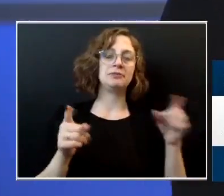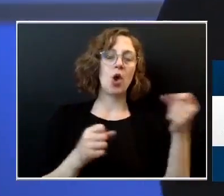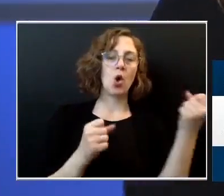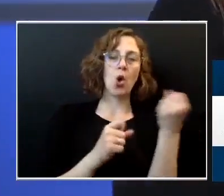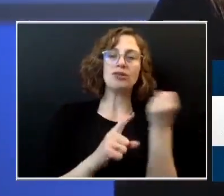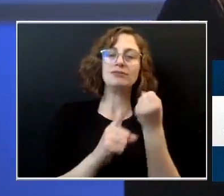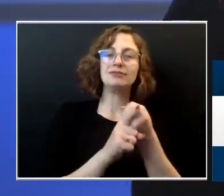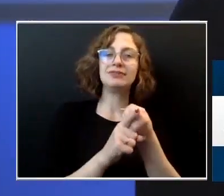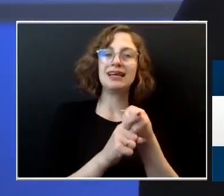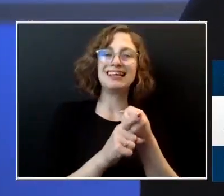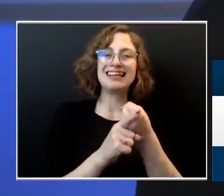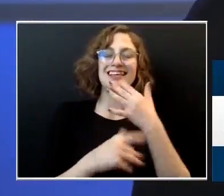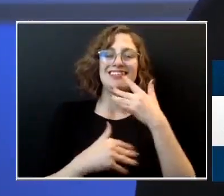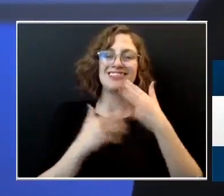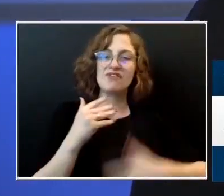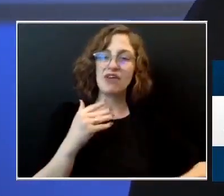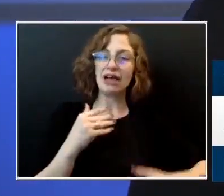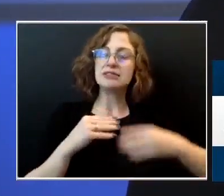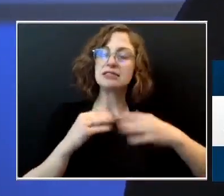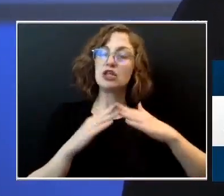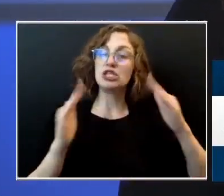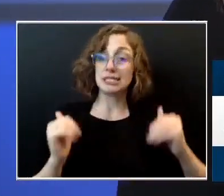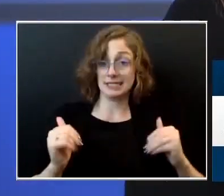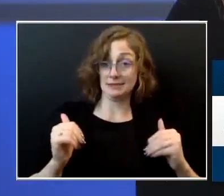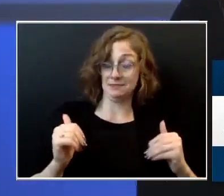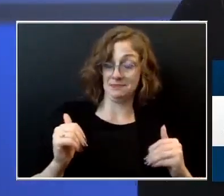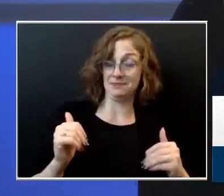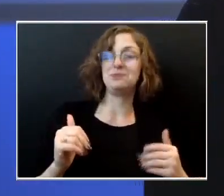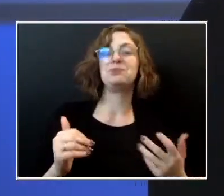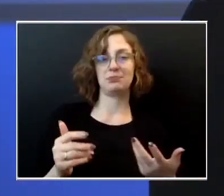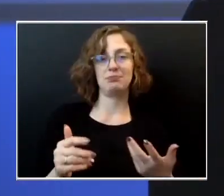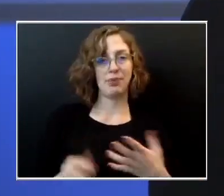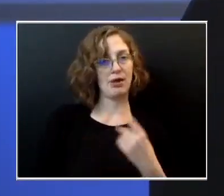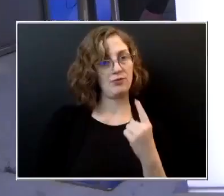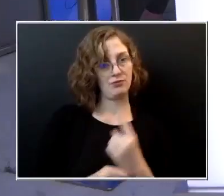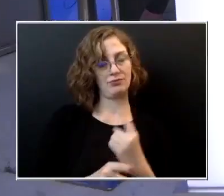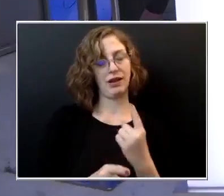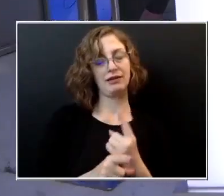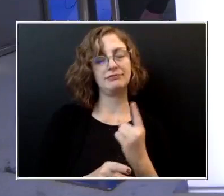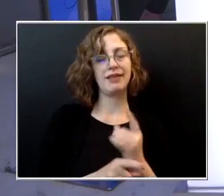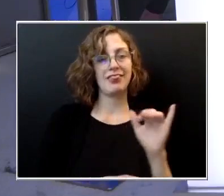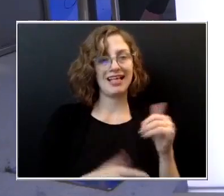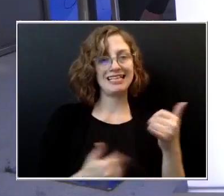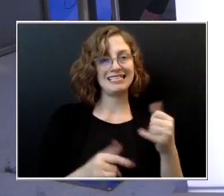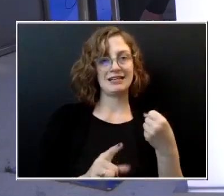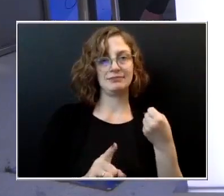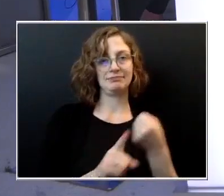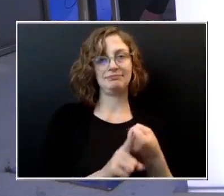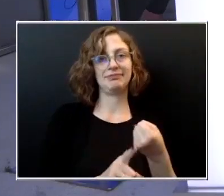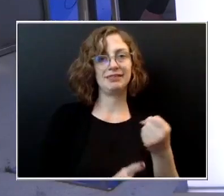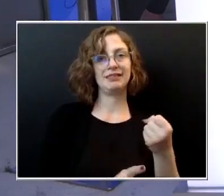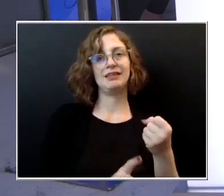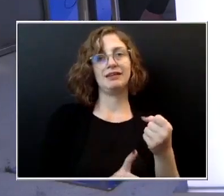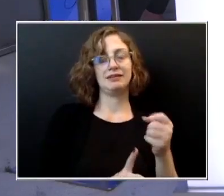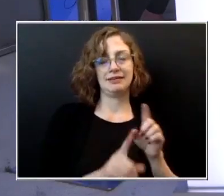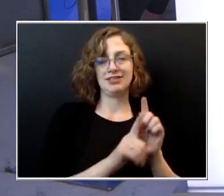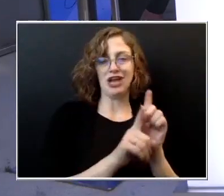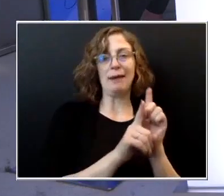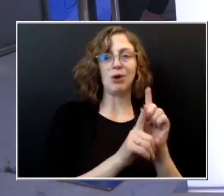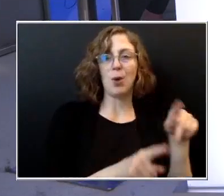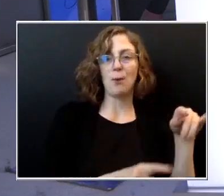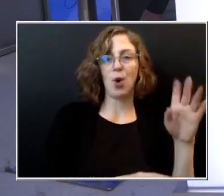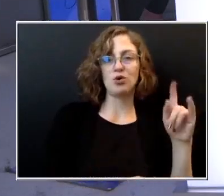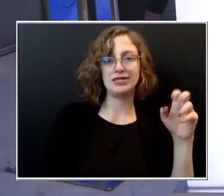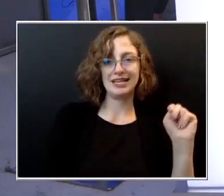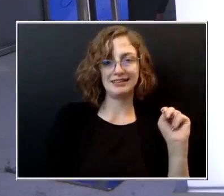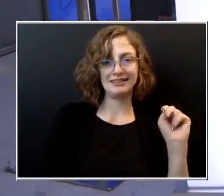as Paige mentioned, that response for the chaperone proteins would be. So what I really hear you saying, Dr. Geiger, is you're not trying to talk your husband into a cold tub. Is that correct?